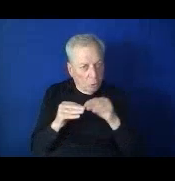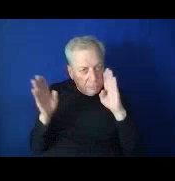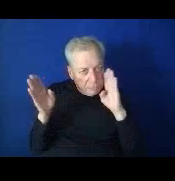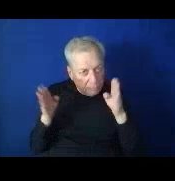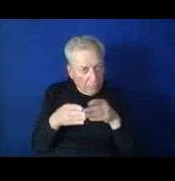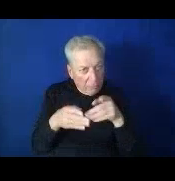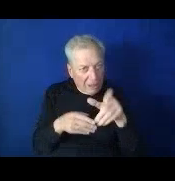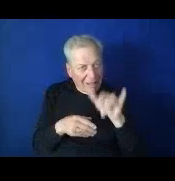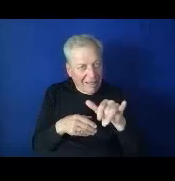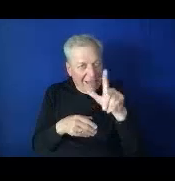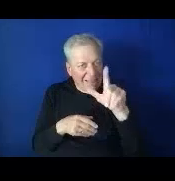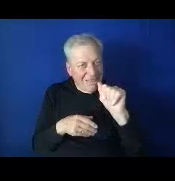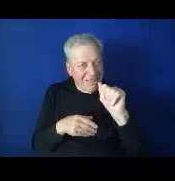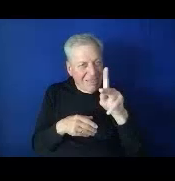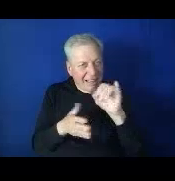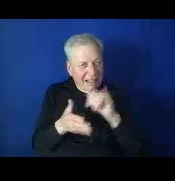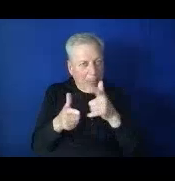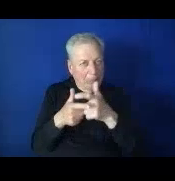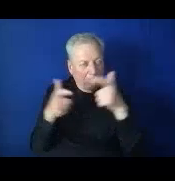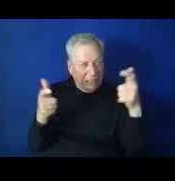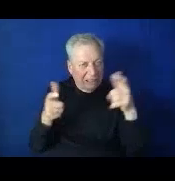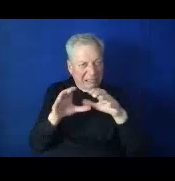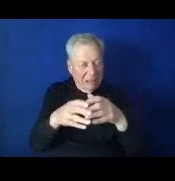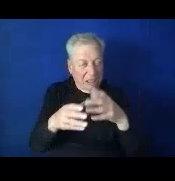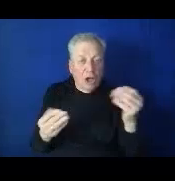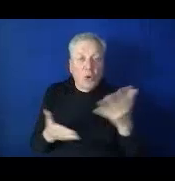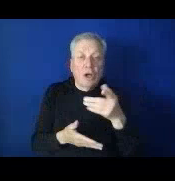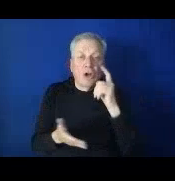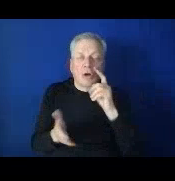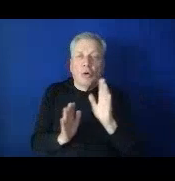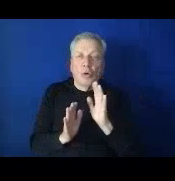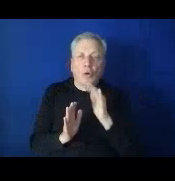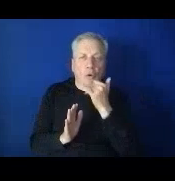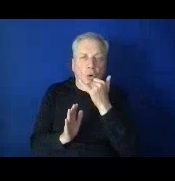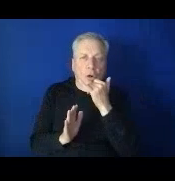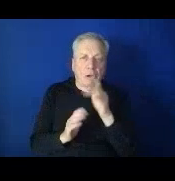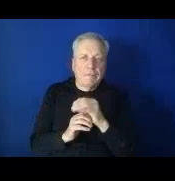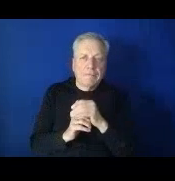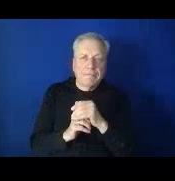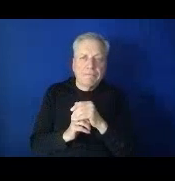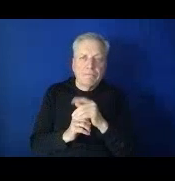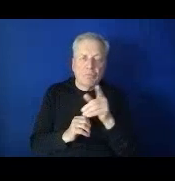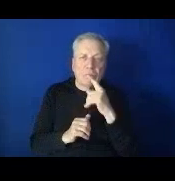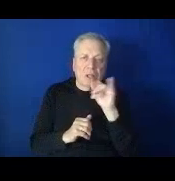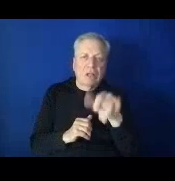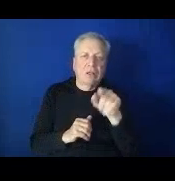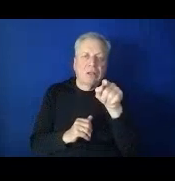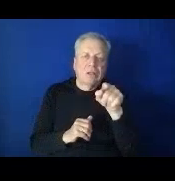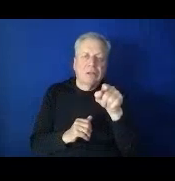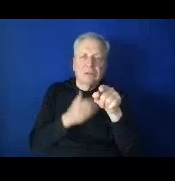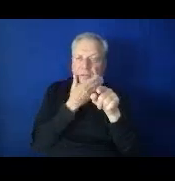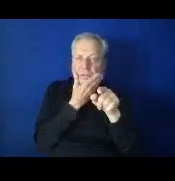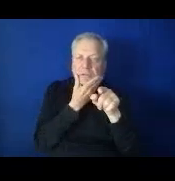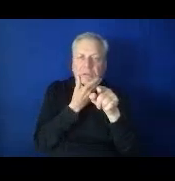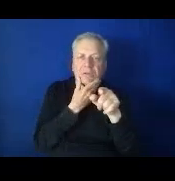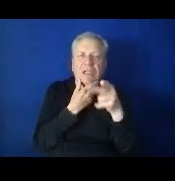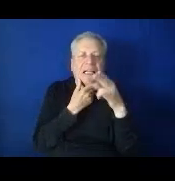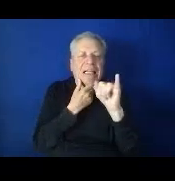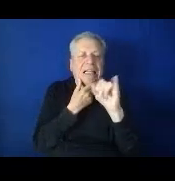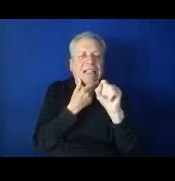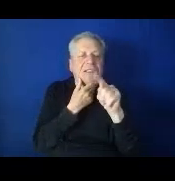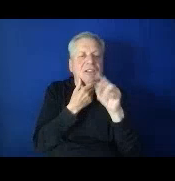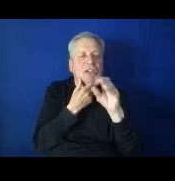big cluster here. And what you'll see, first I got to go to here. So this is a histogram